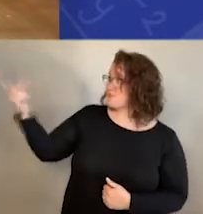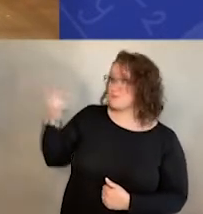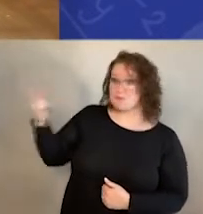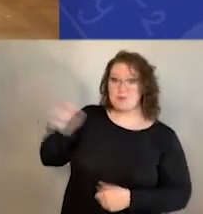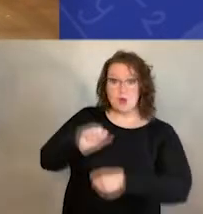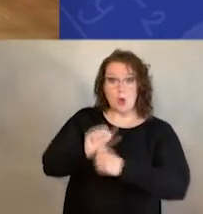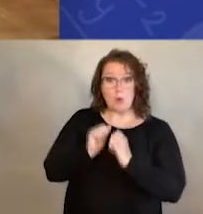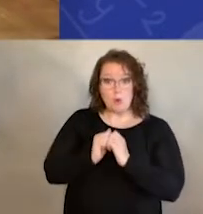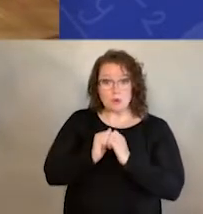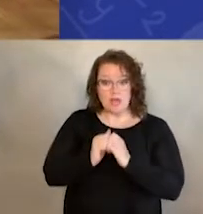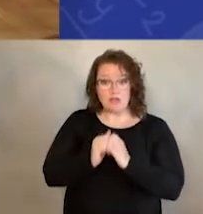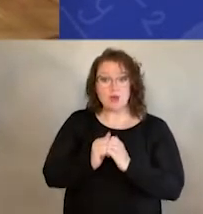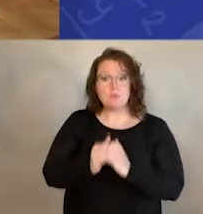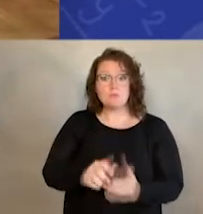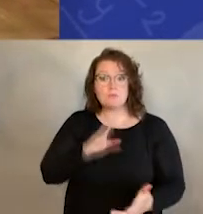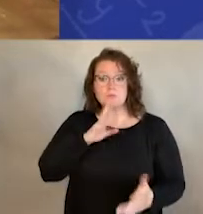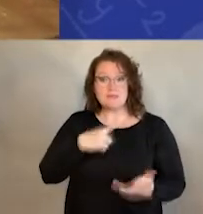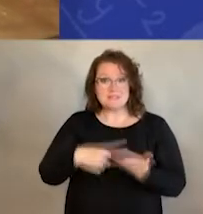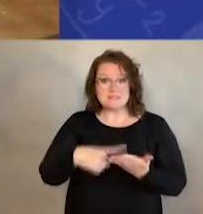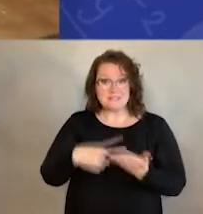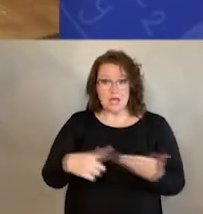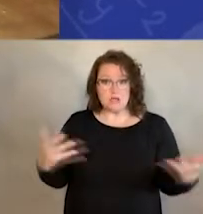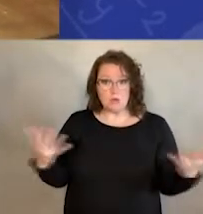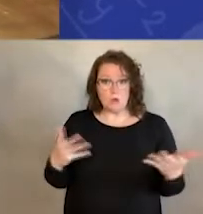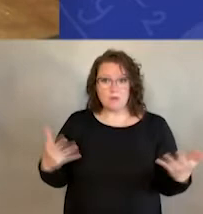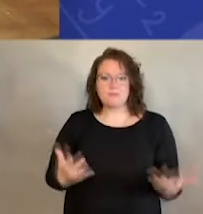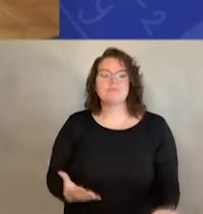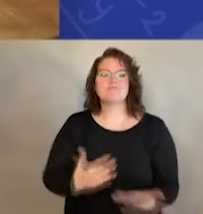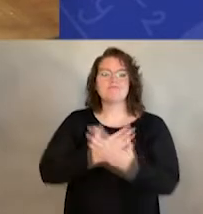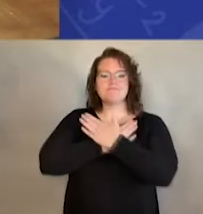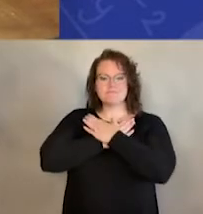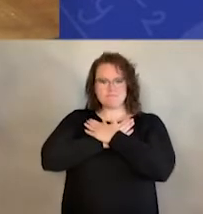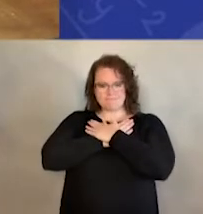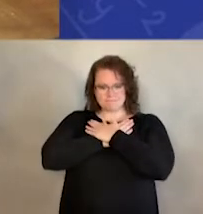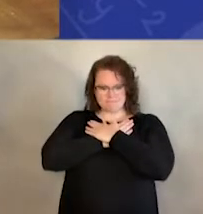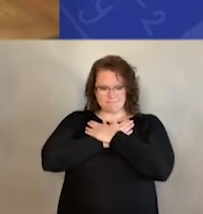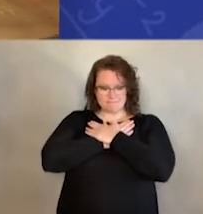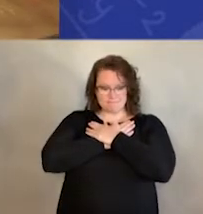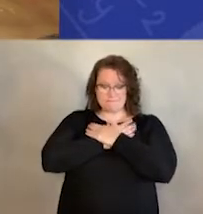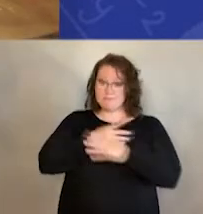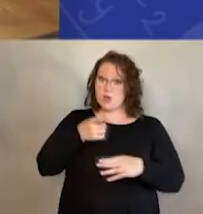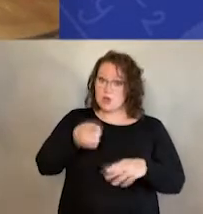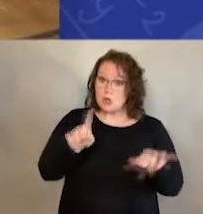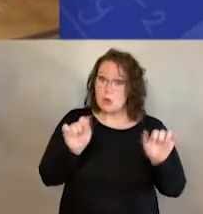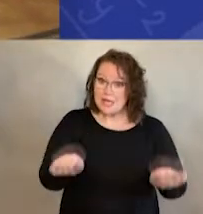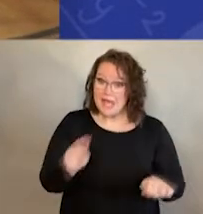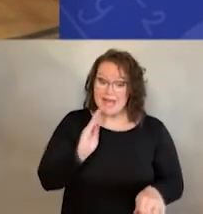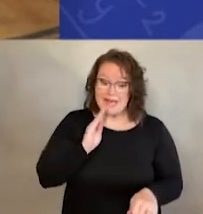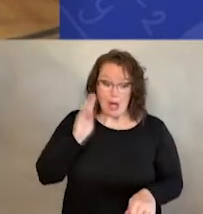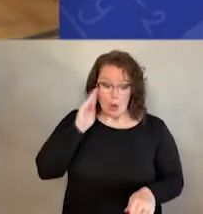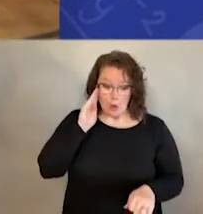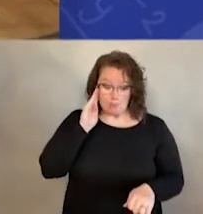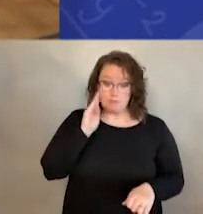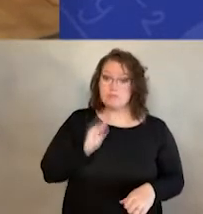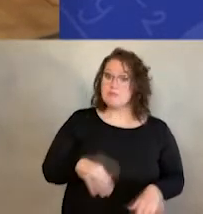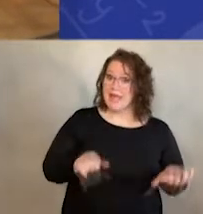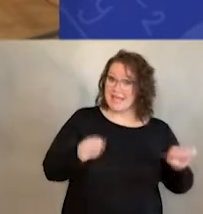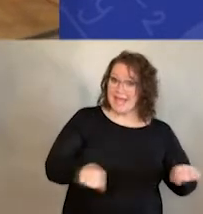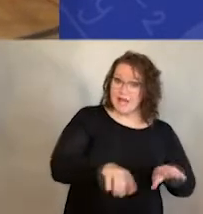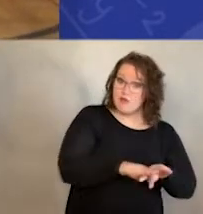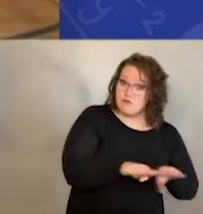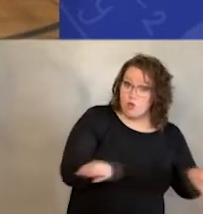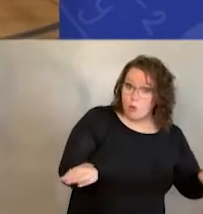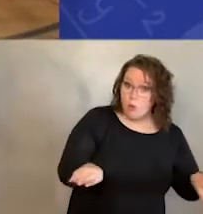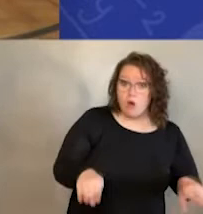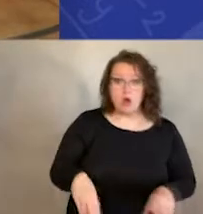Denny behind the camera. Today we're going to work on some relaxation, do some different yoga poses. So what we'd like for you to do at home is to get down on the floor if you can. If not,